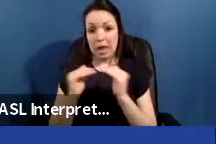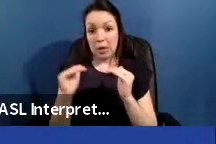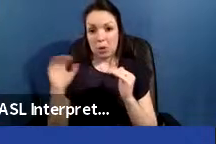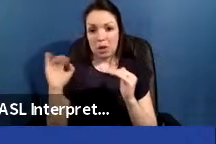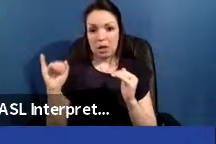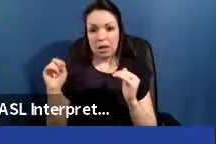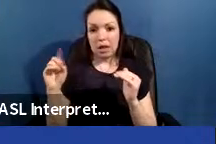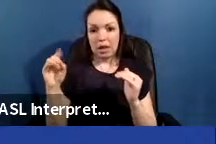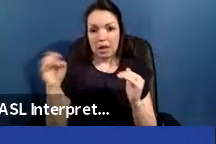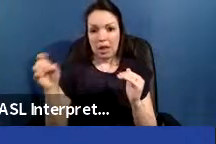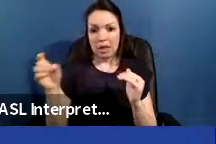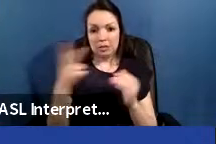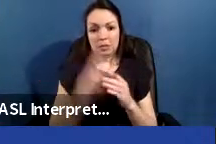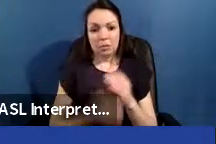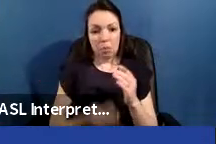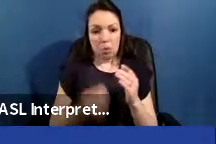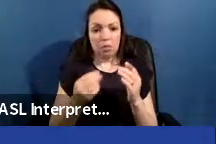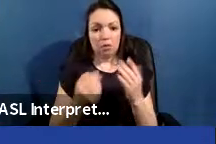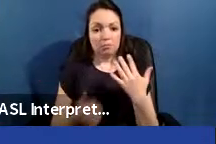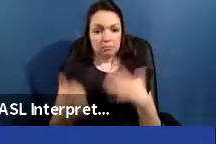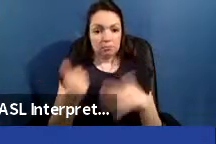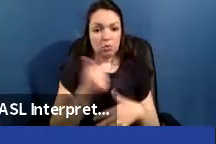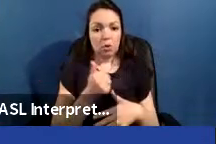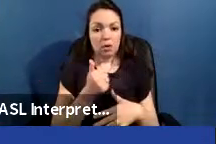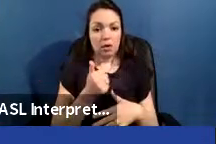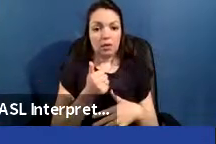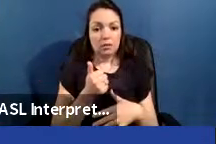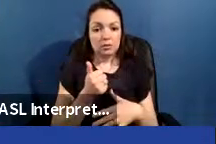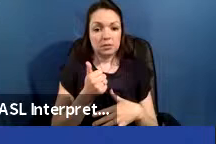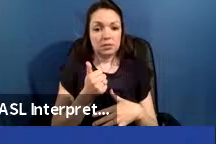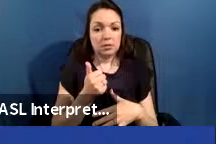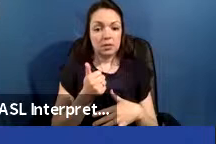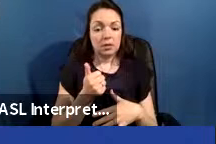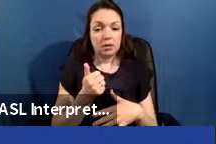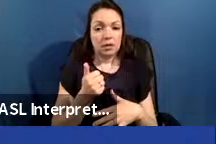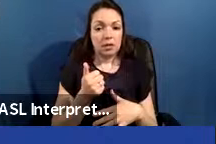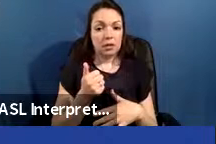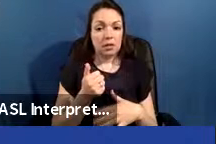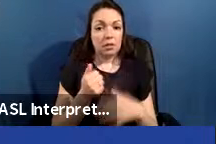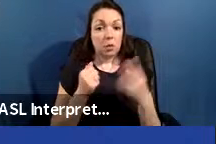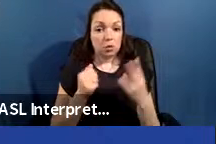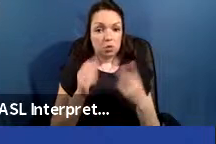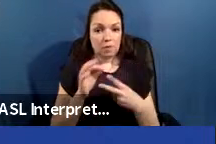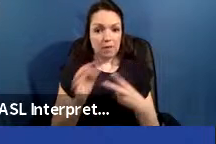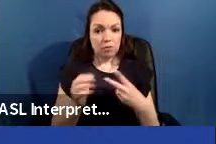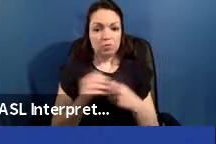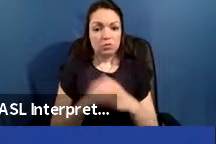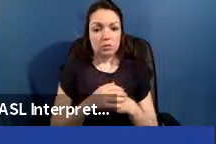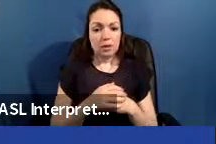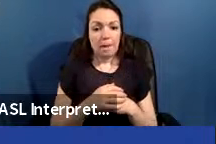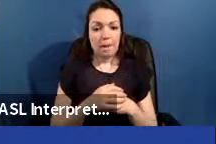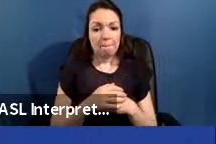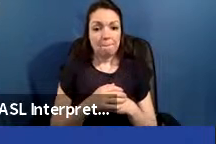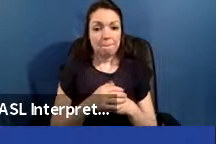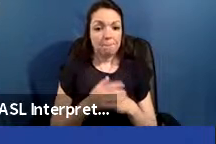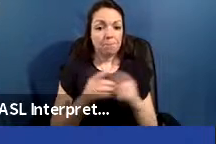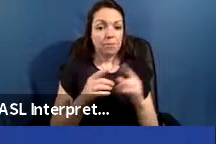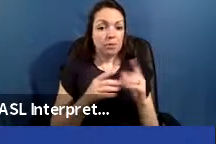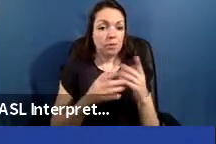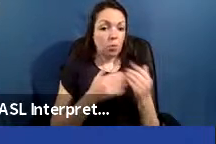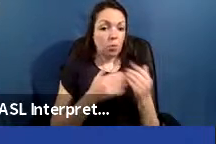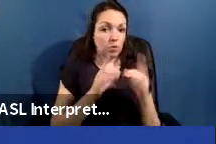we prioritize the project. So those two factors, in alignment with the district's academic